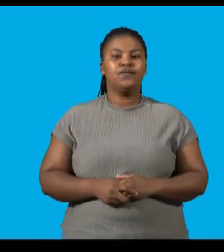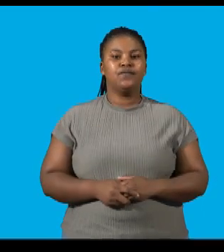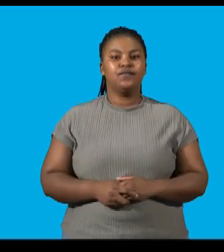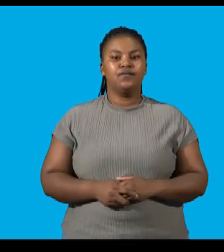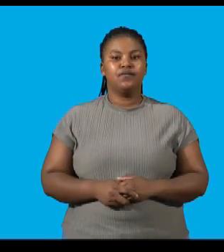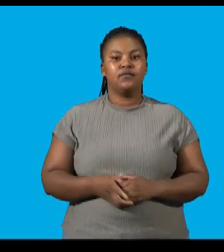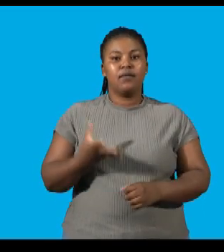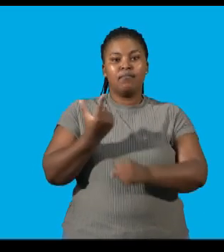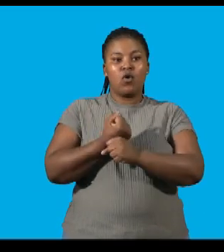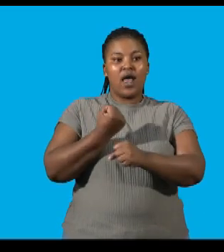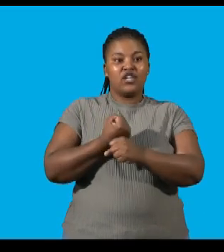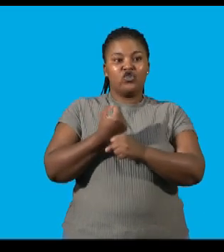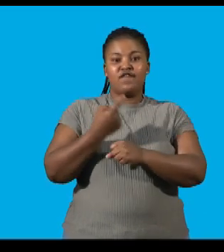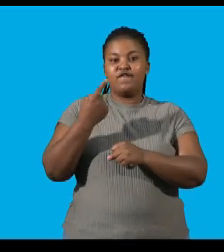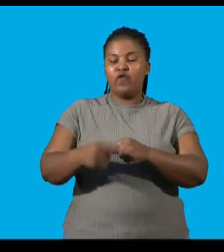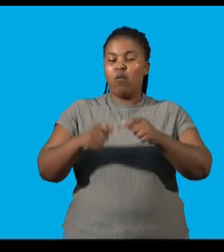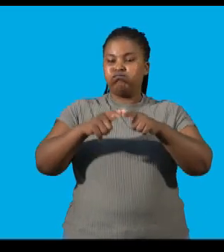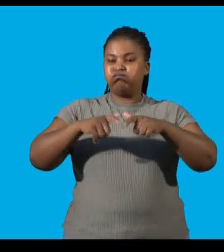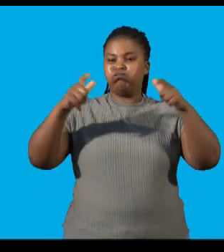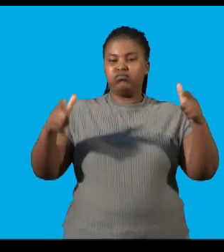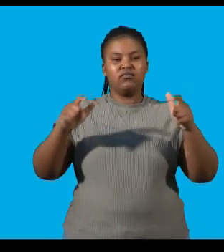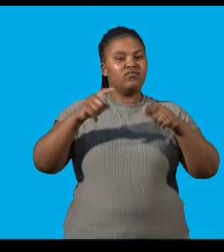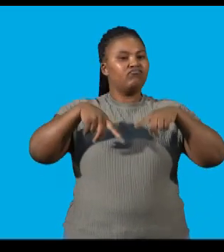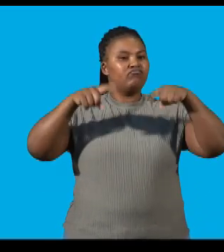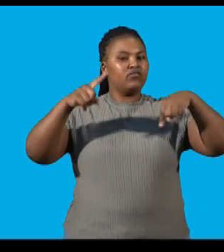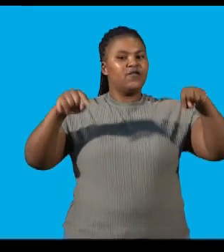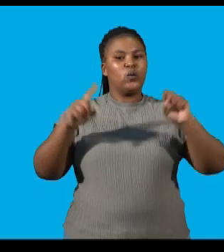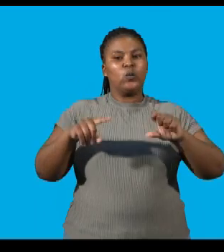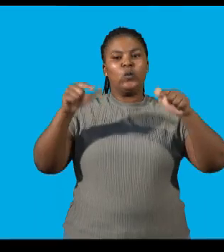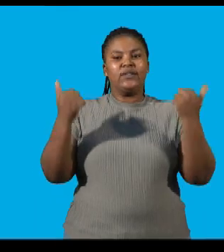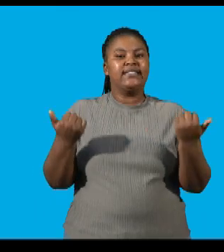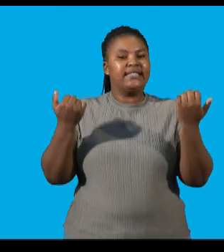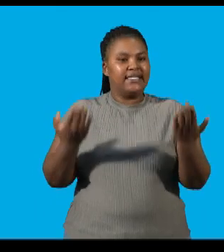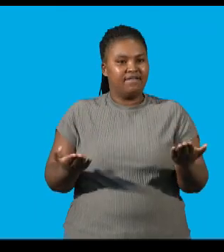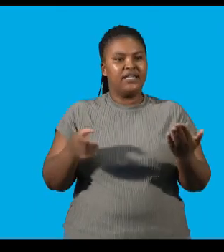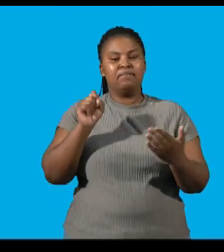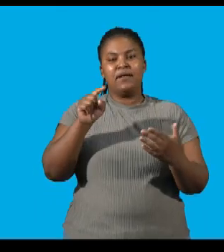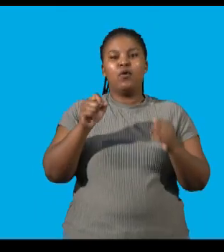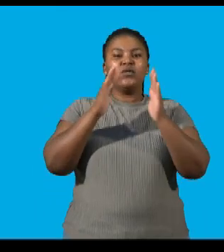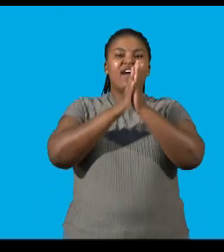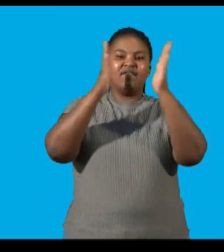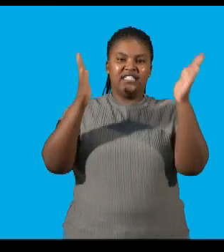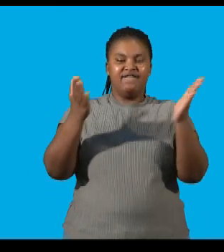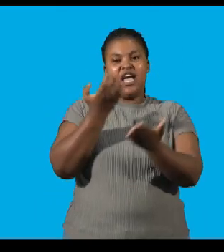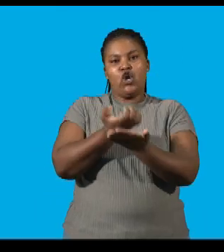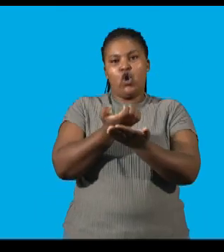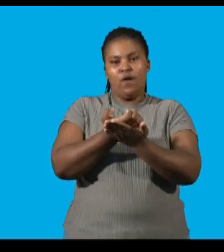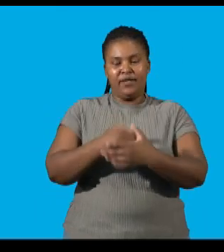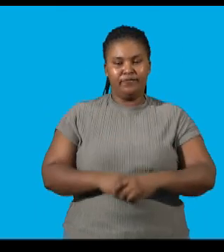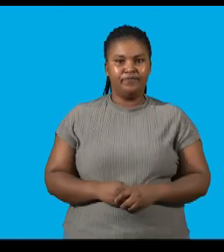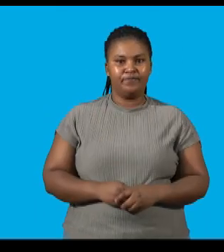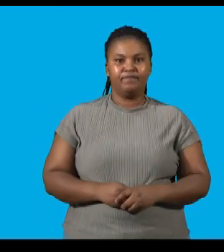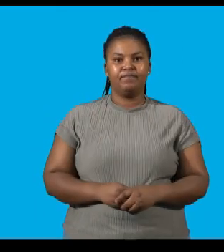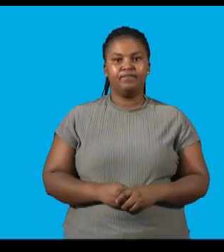lastly, production of a wide variety of goods and services, which will diversify